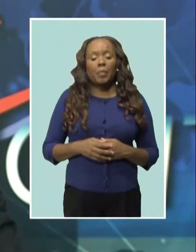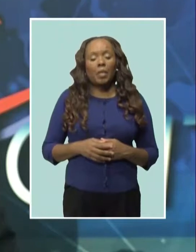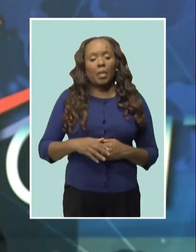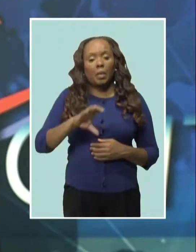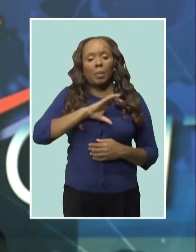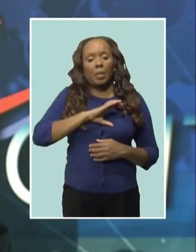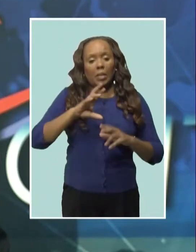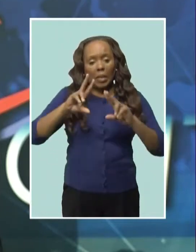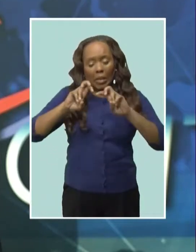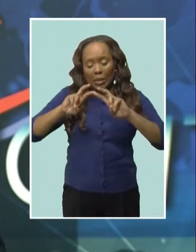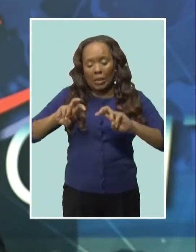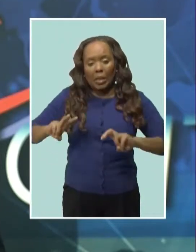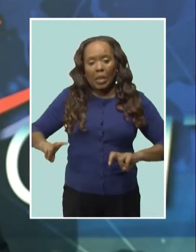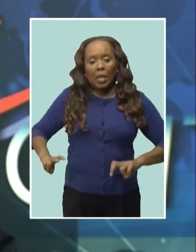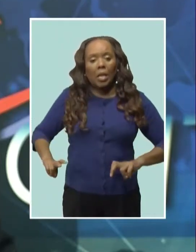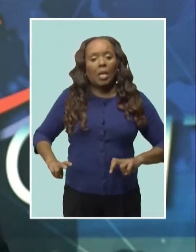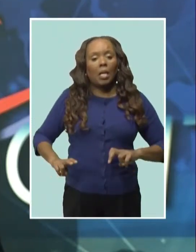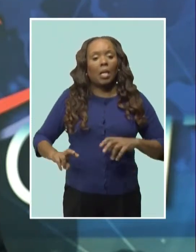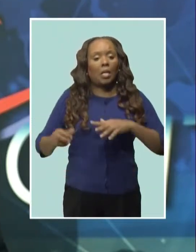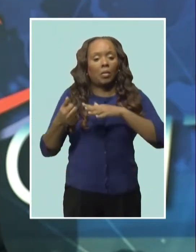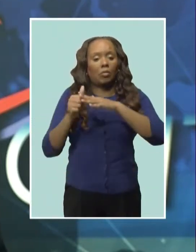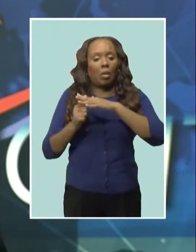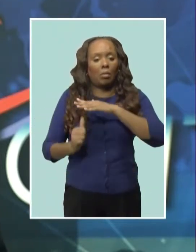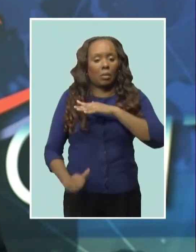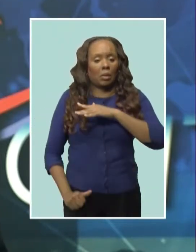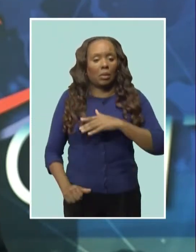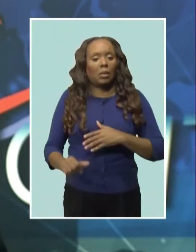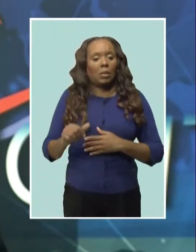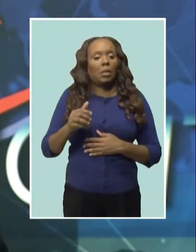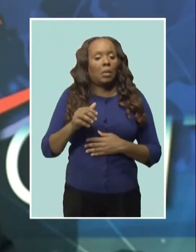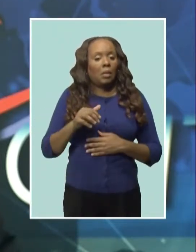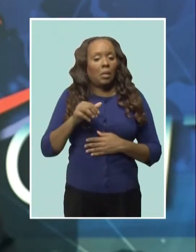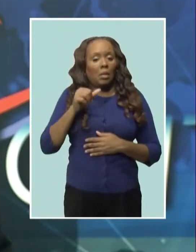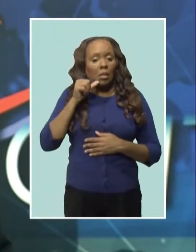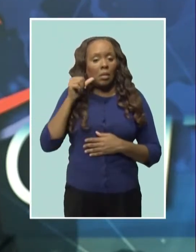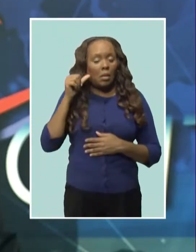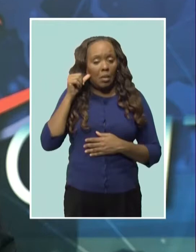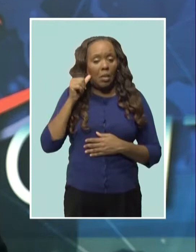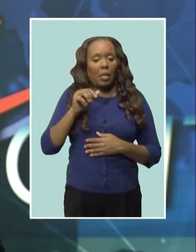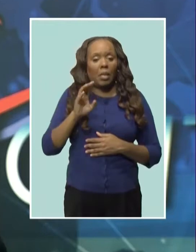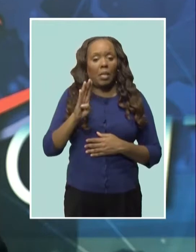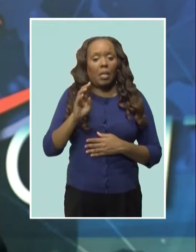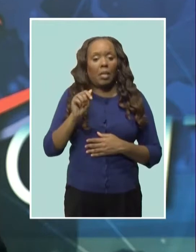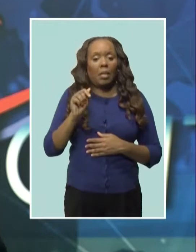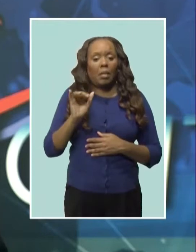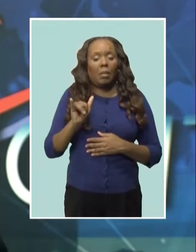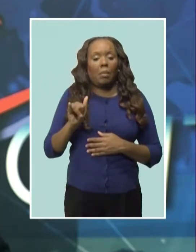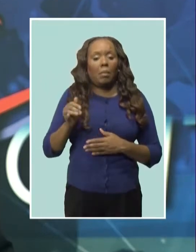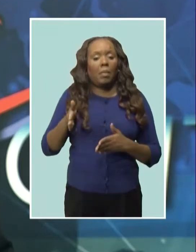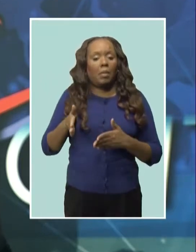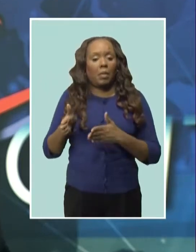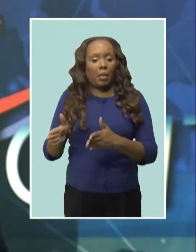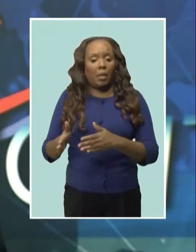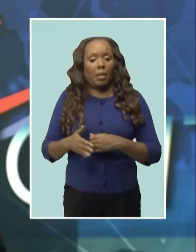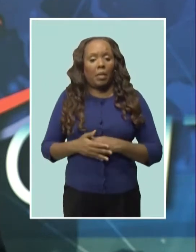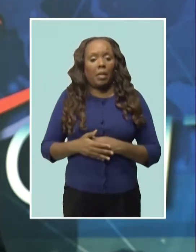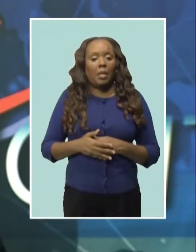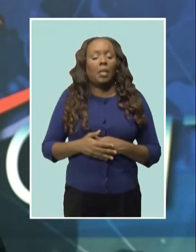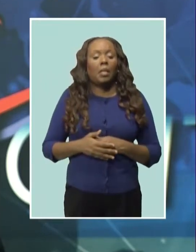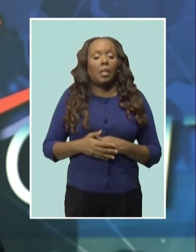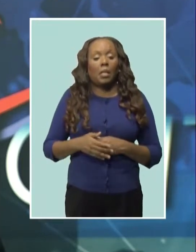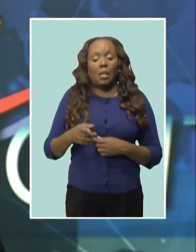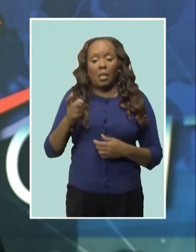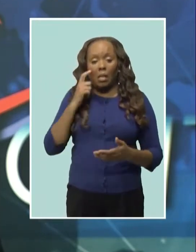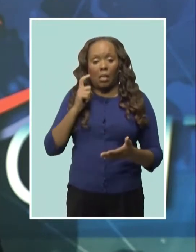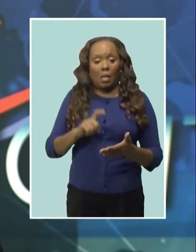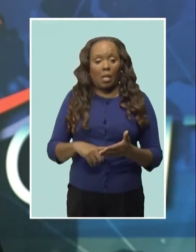The police are probing an apparent drowning at Browns Beach on Bay Street in the area of the old Pirates Cove property. Lawmen say